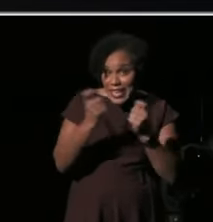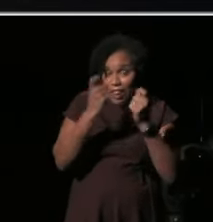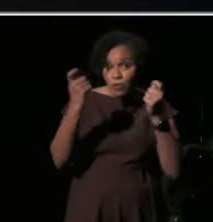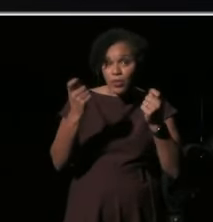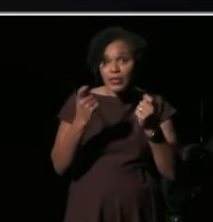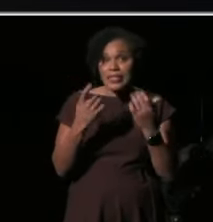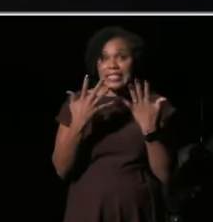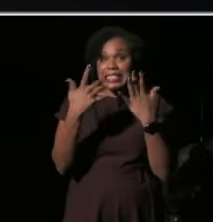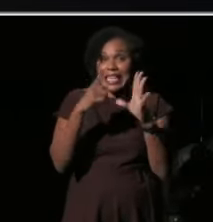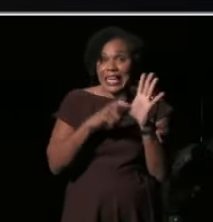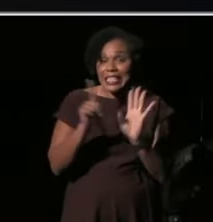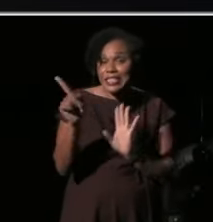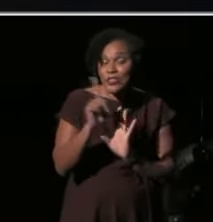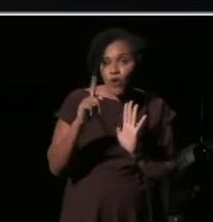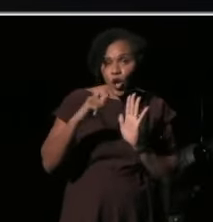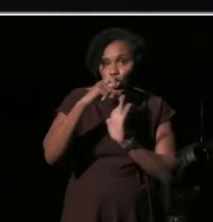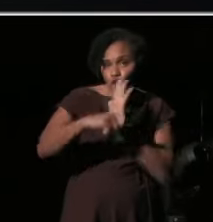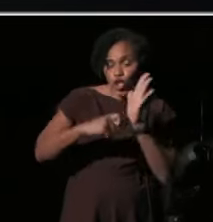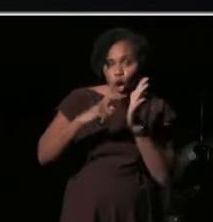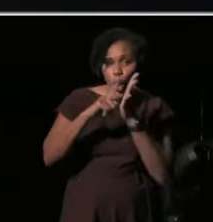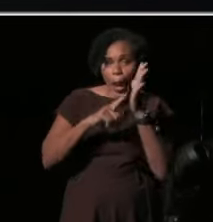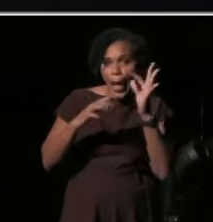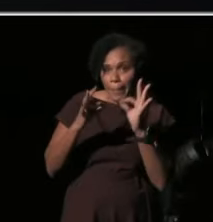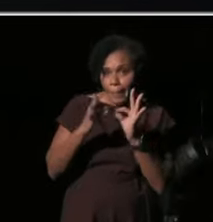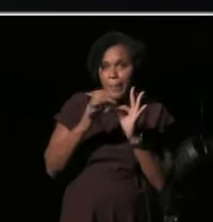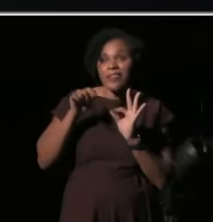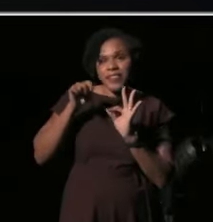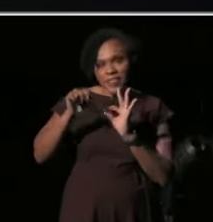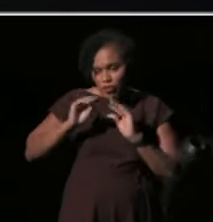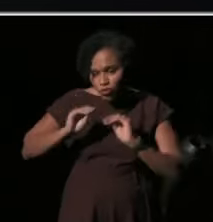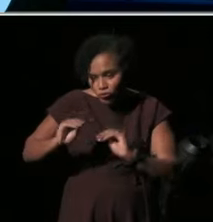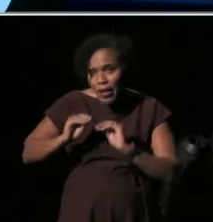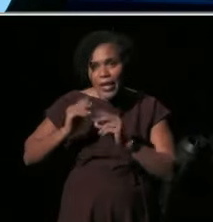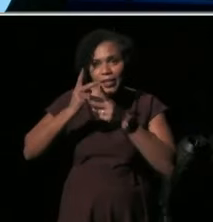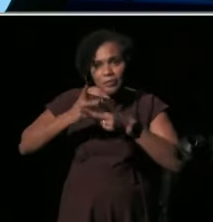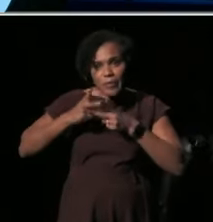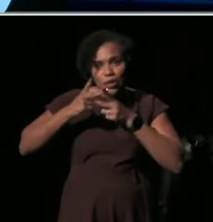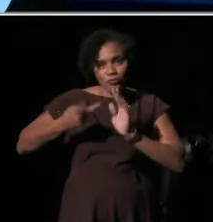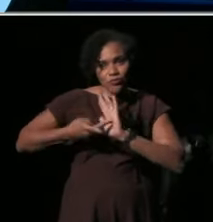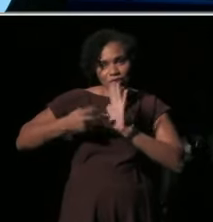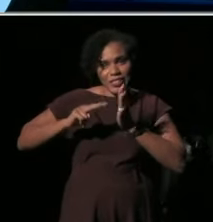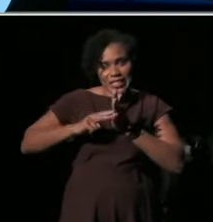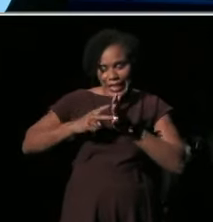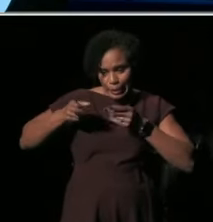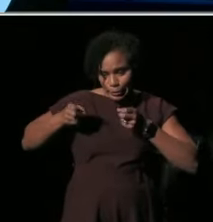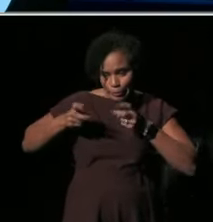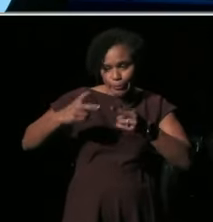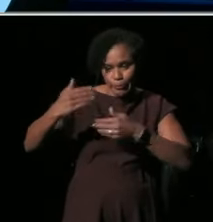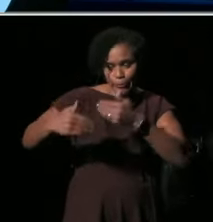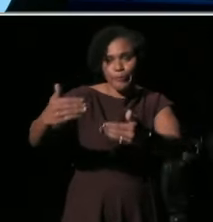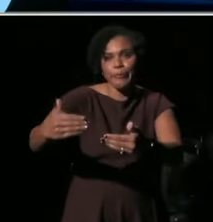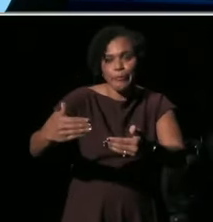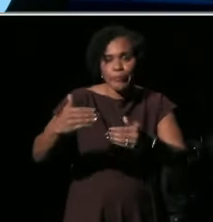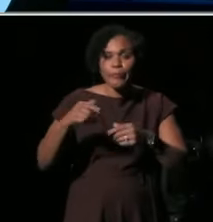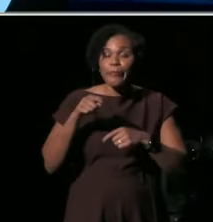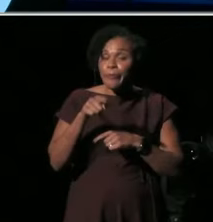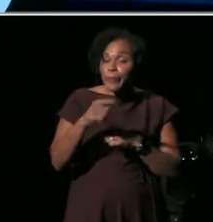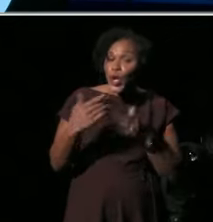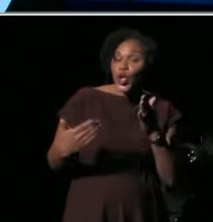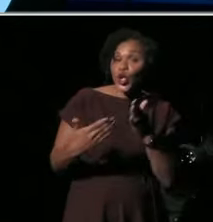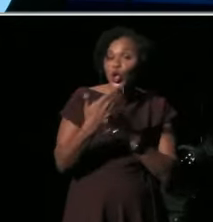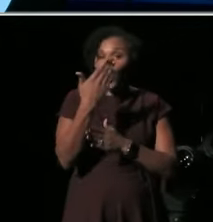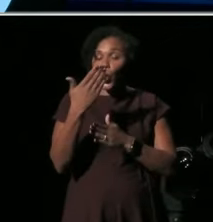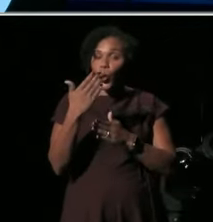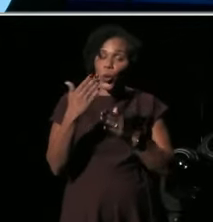decade of Doc Lab, the Grierson Trust training and mentoring scheme. And what started as a new entry scheme for